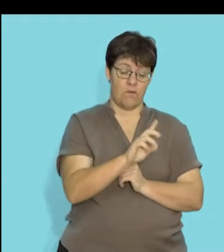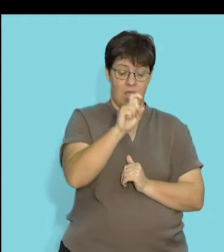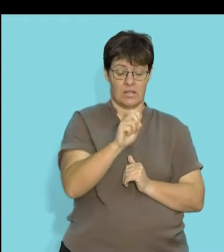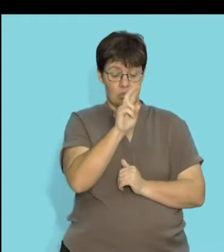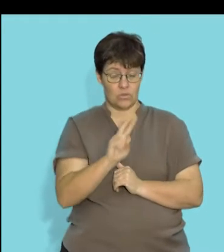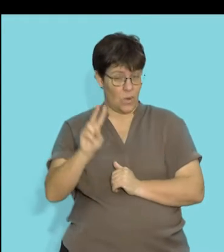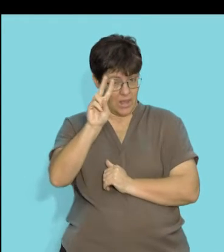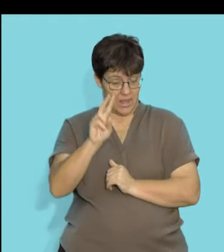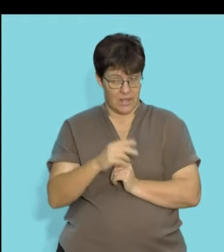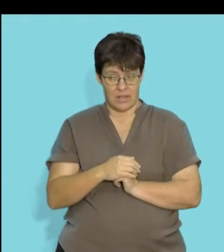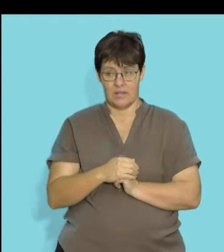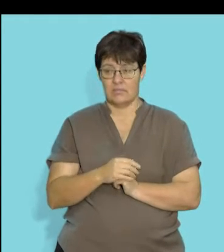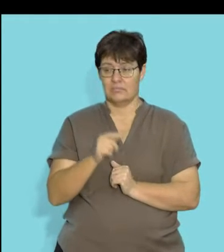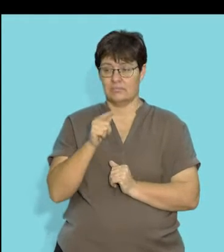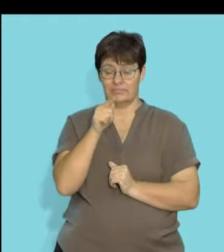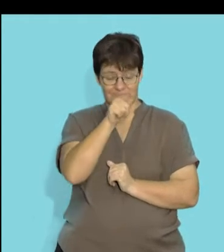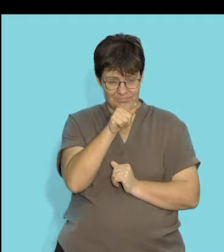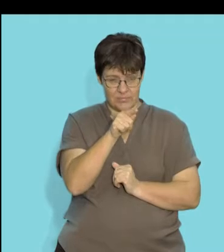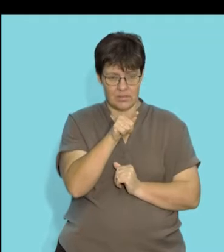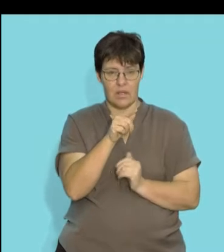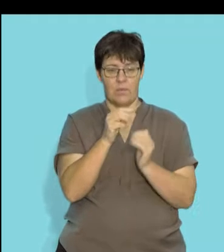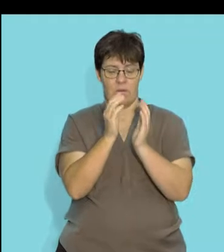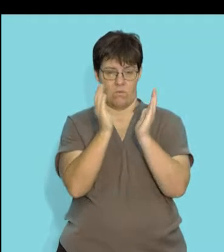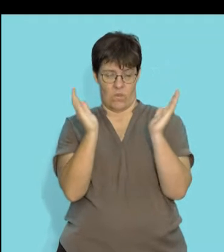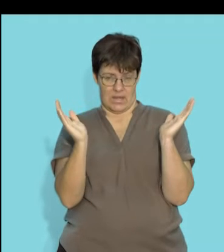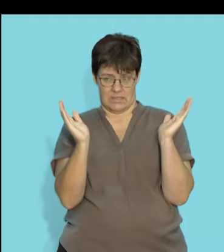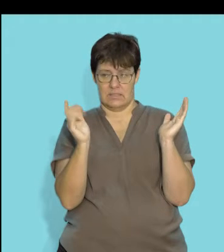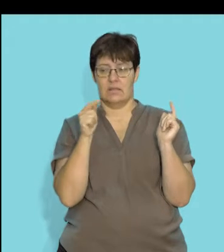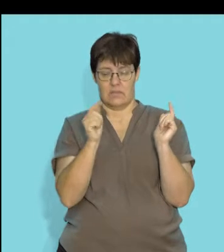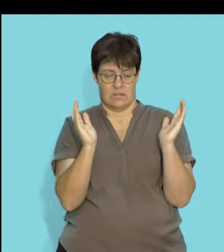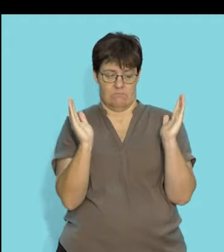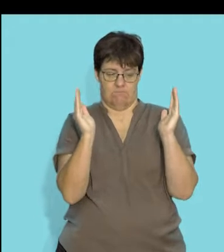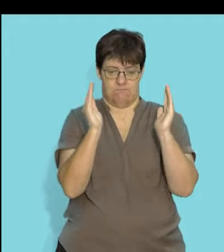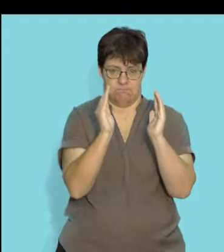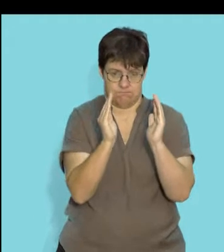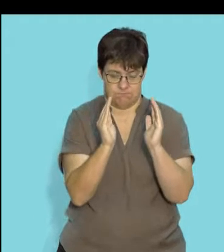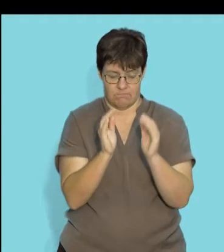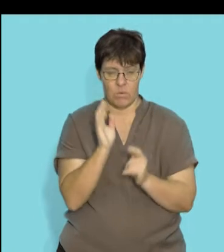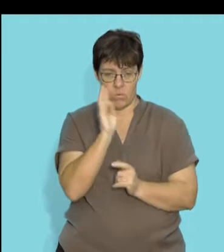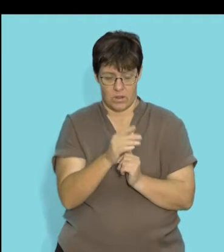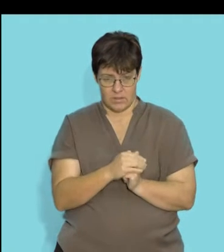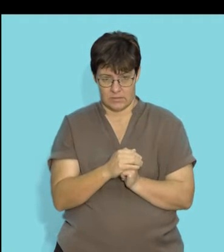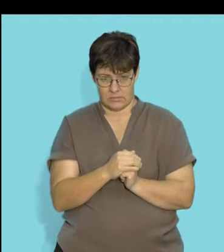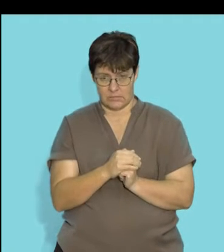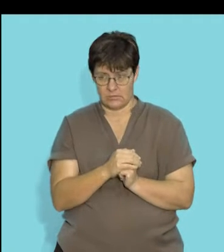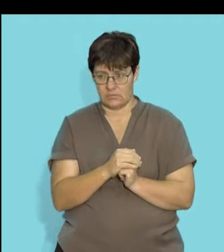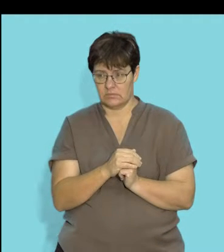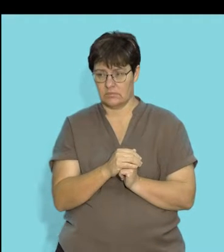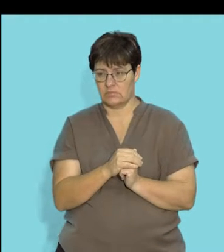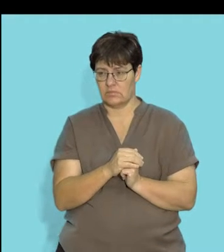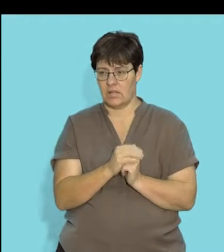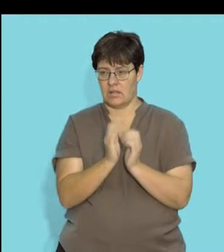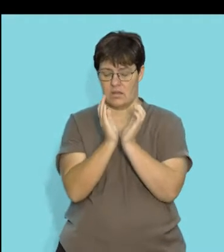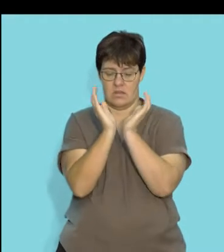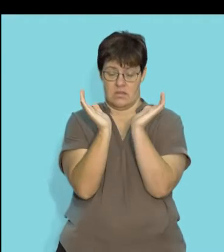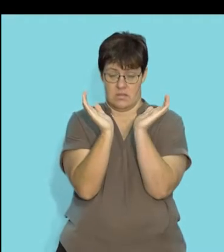squared compared to 4x squared, this will be a bit wider and this will be a bit close. So this